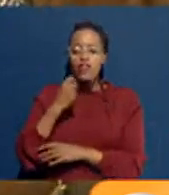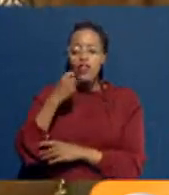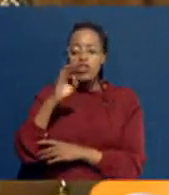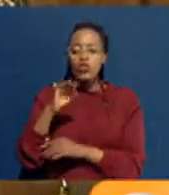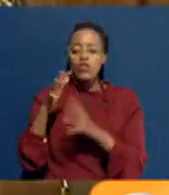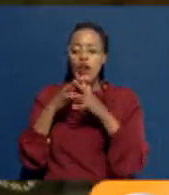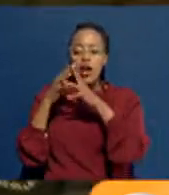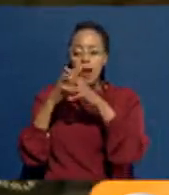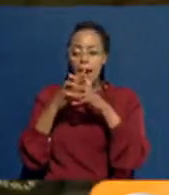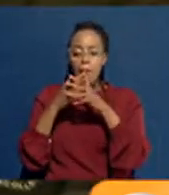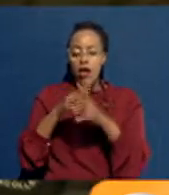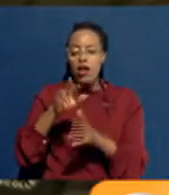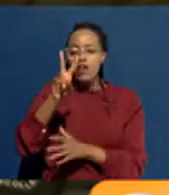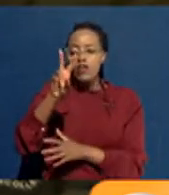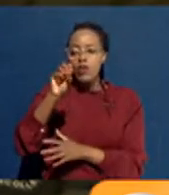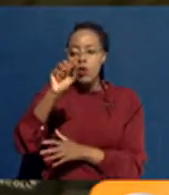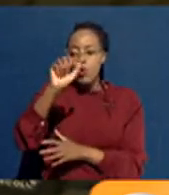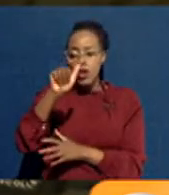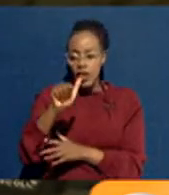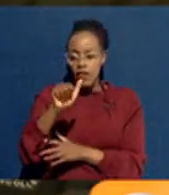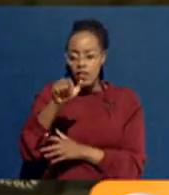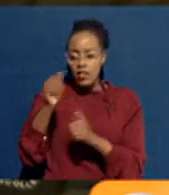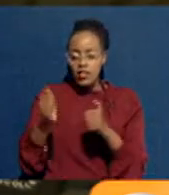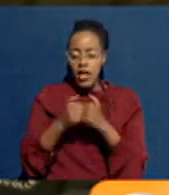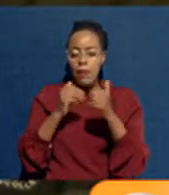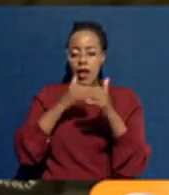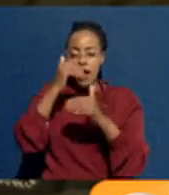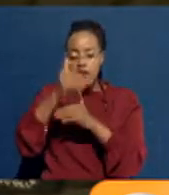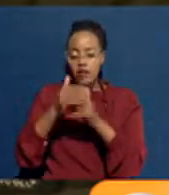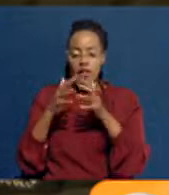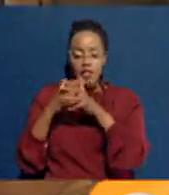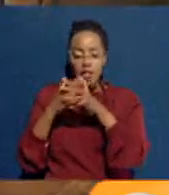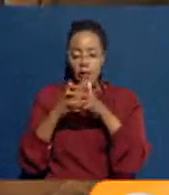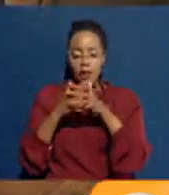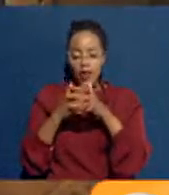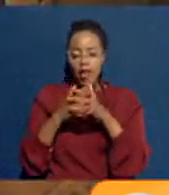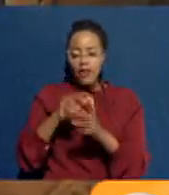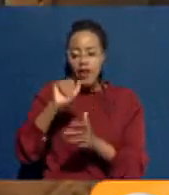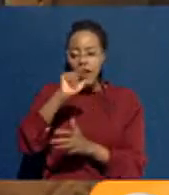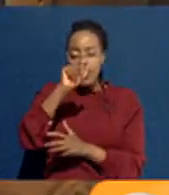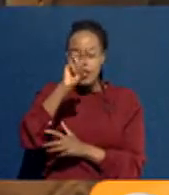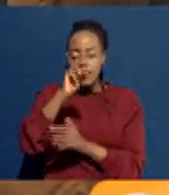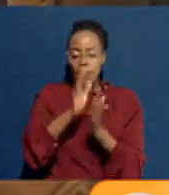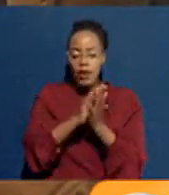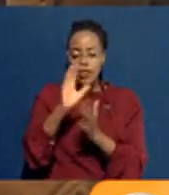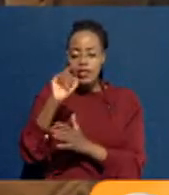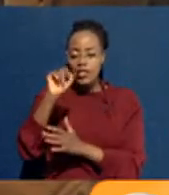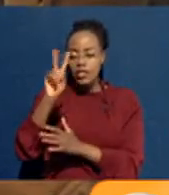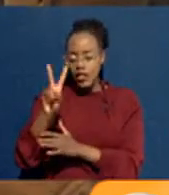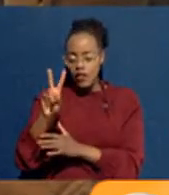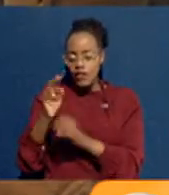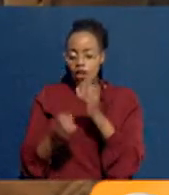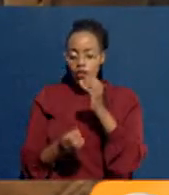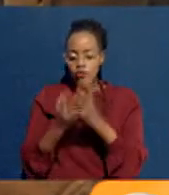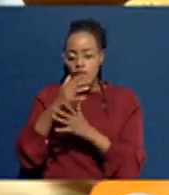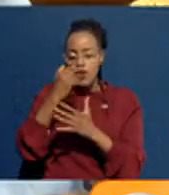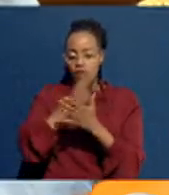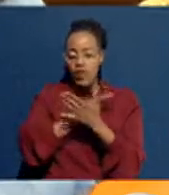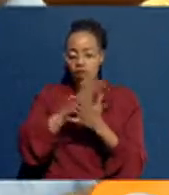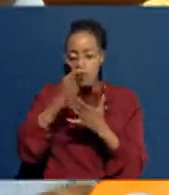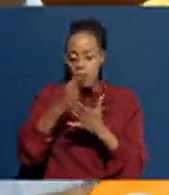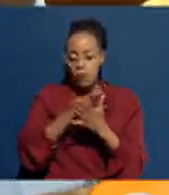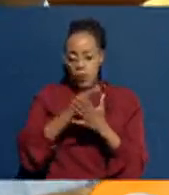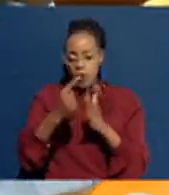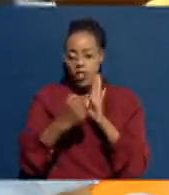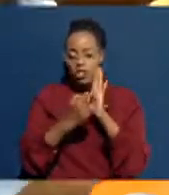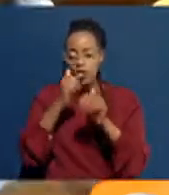that is VOA. This comes a day after the American broadcaster Azam TV and Citizen TV jointly launched a weekly magazine show